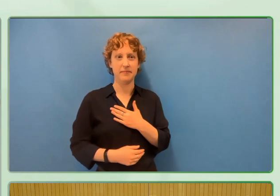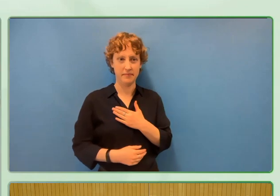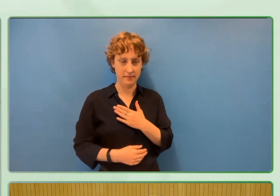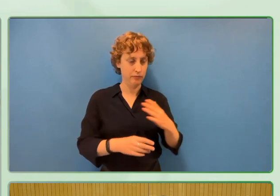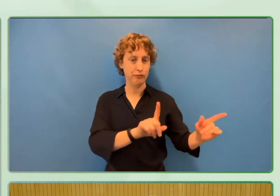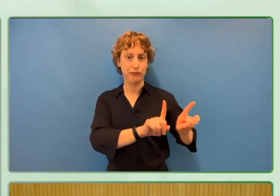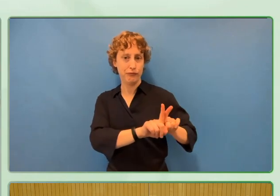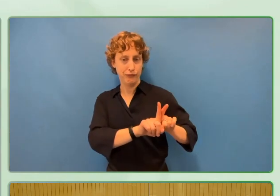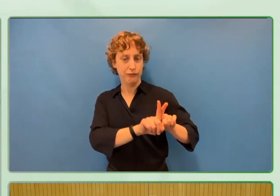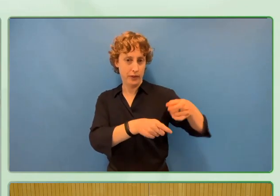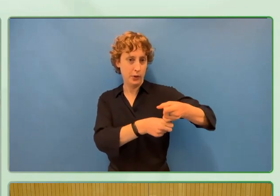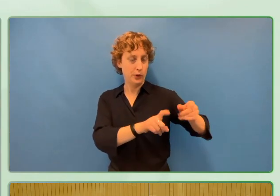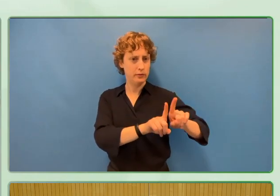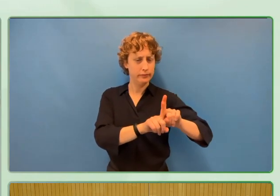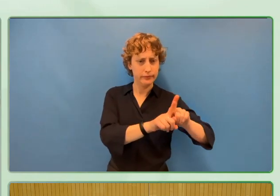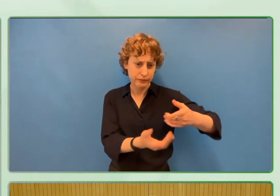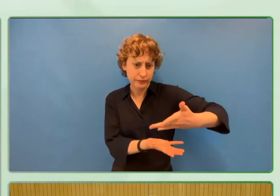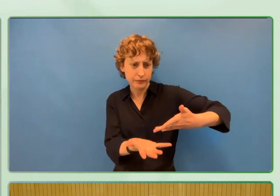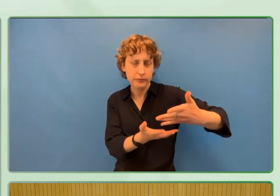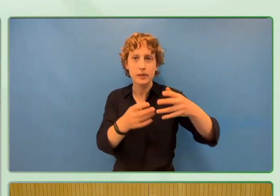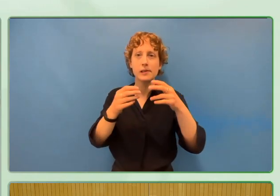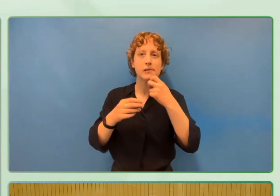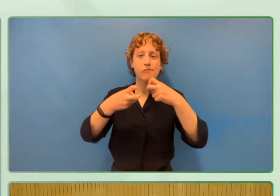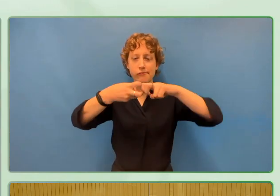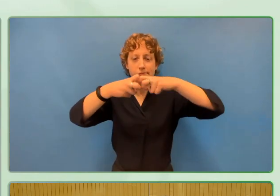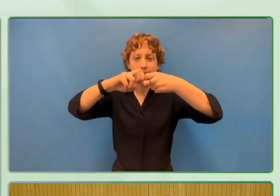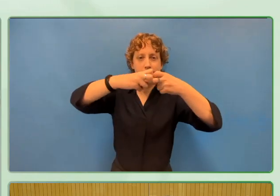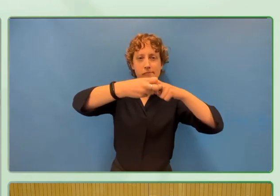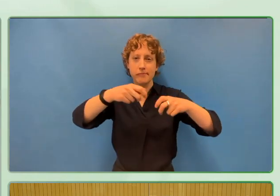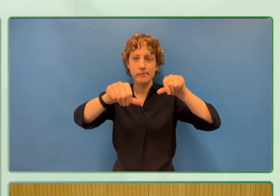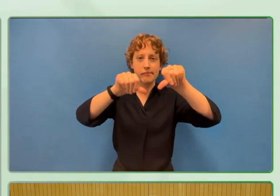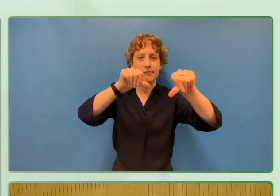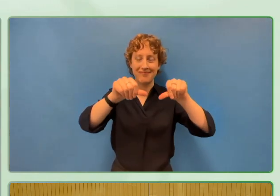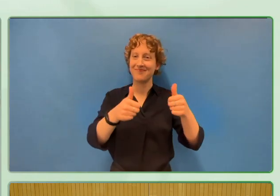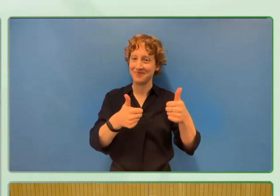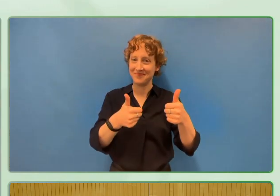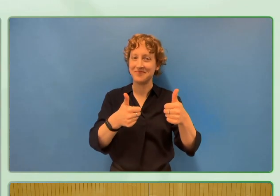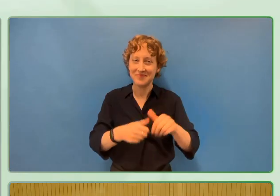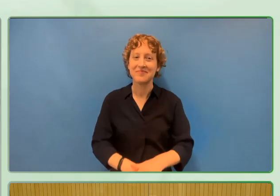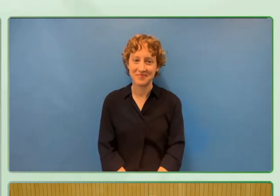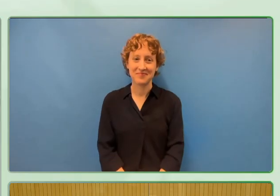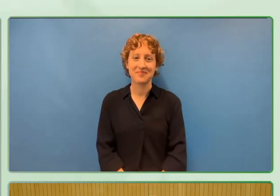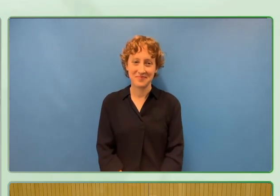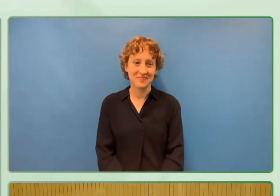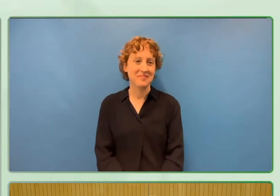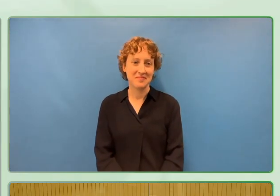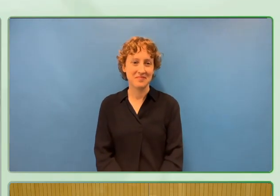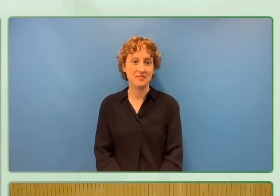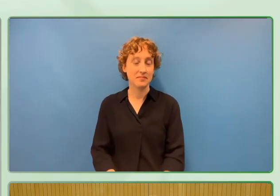So different puzzles and things you can do. It's really cool when it's in a big size, and you can really